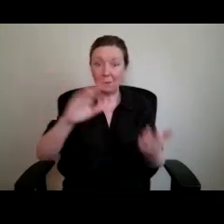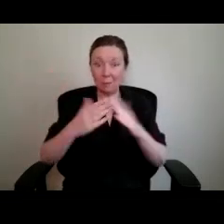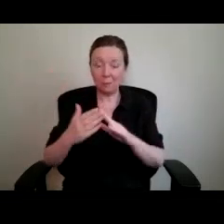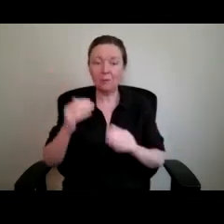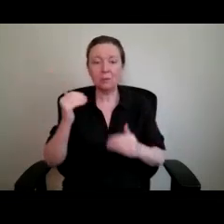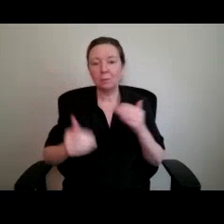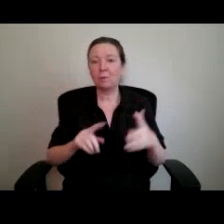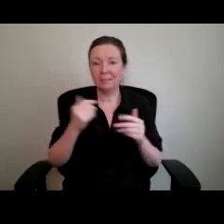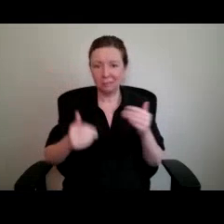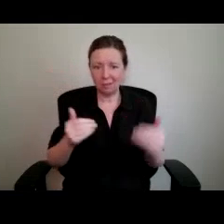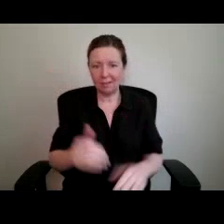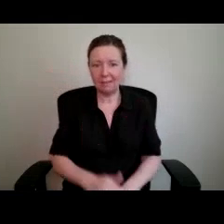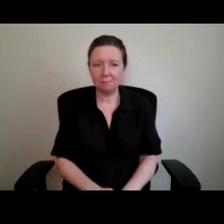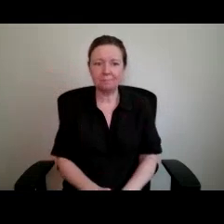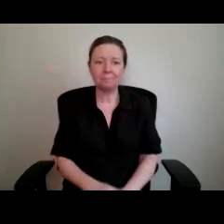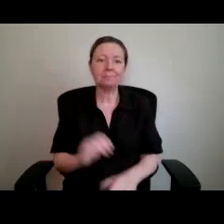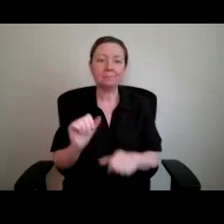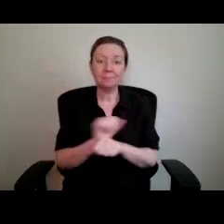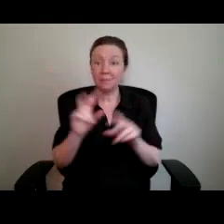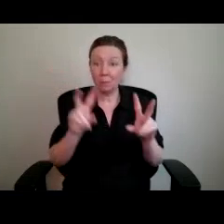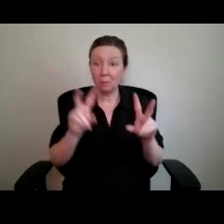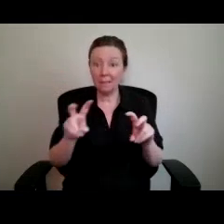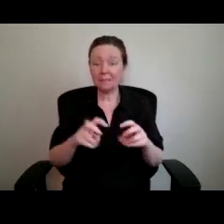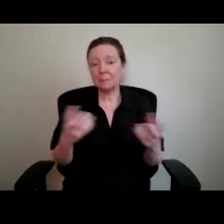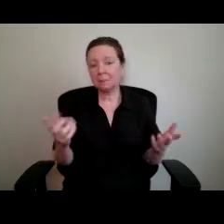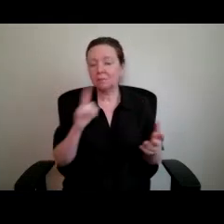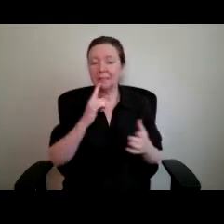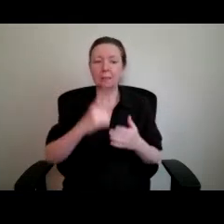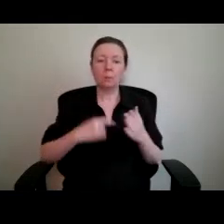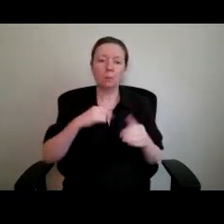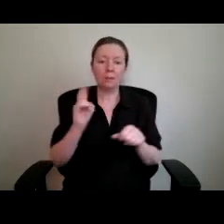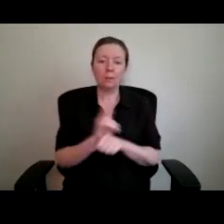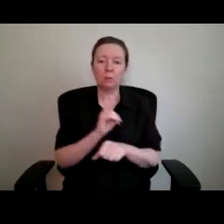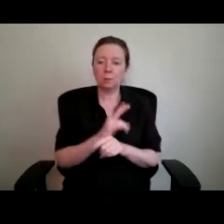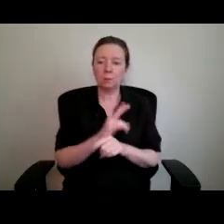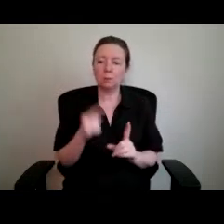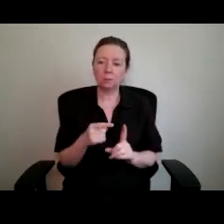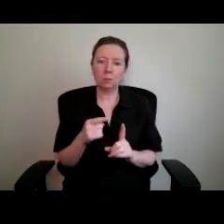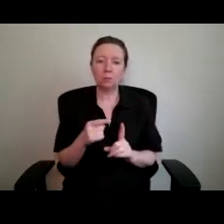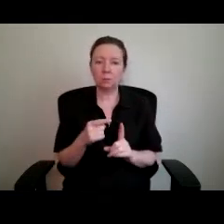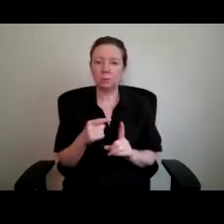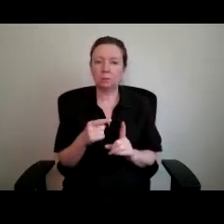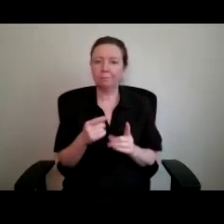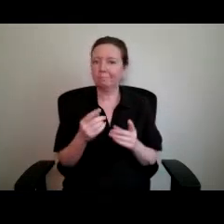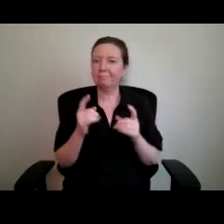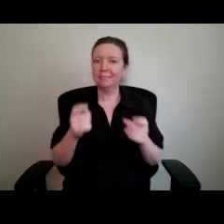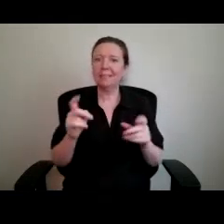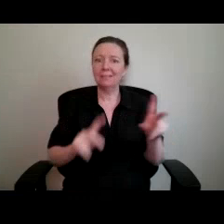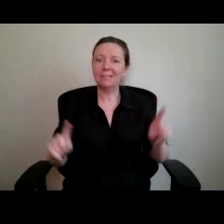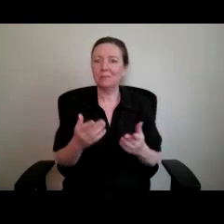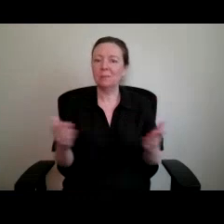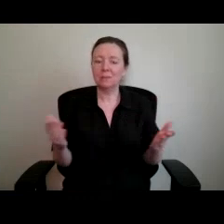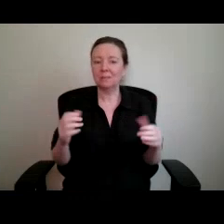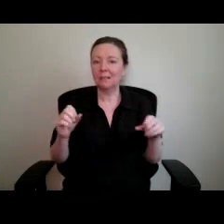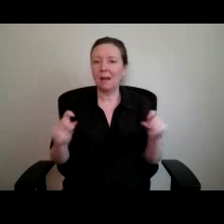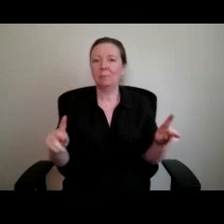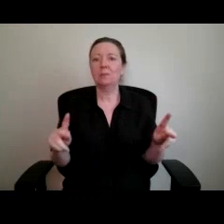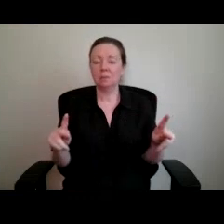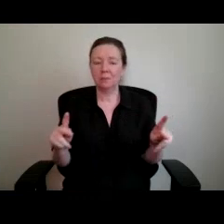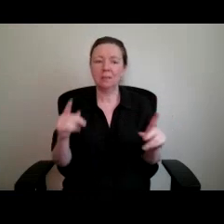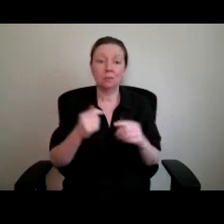started. Work assessment, which is what we utilize to give individuals the opportunity